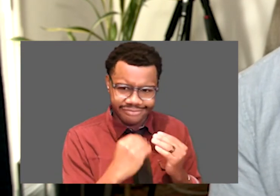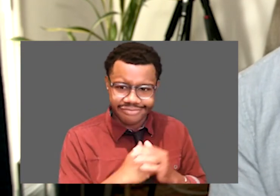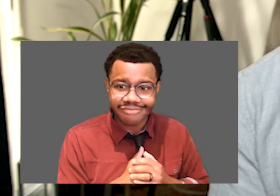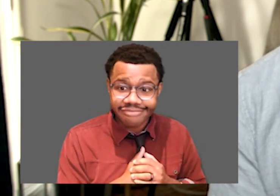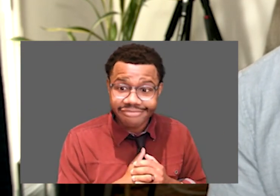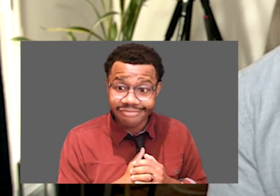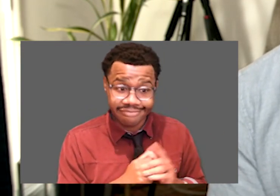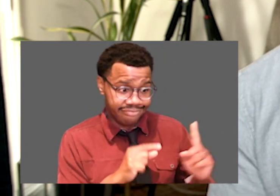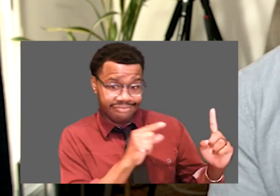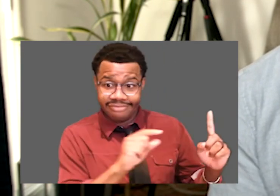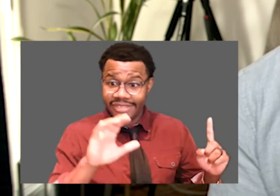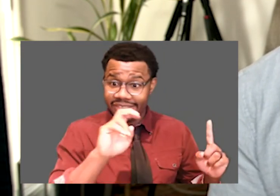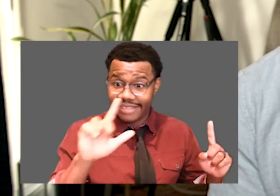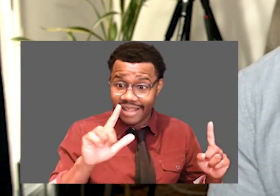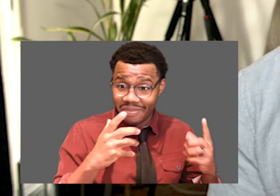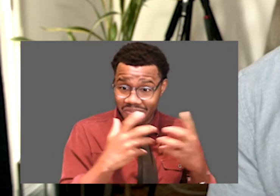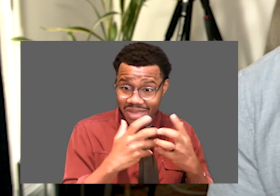breath. So what you in for?